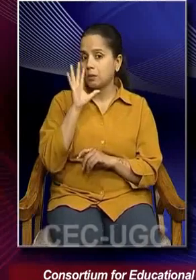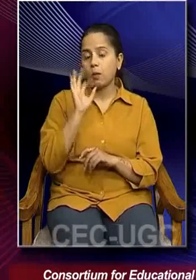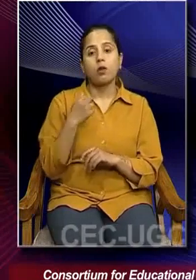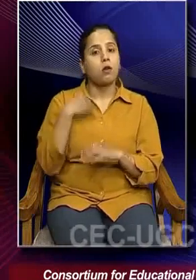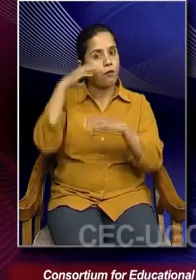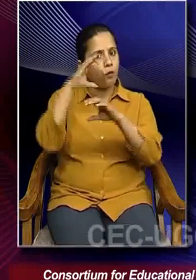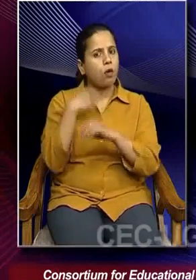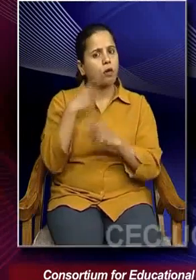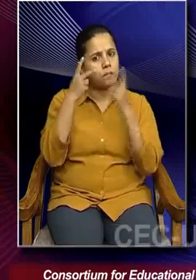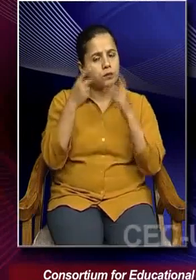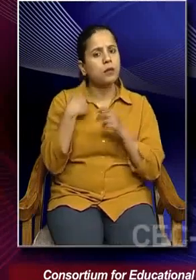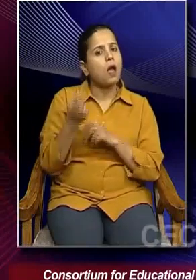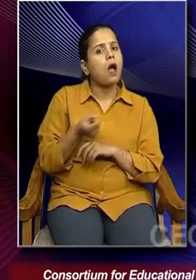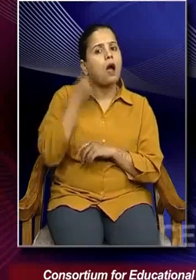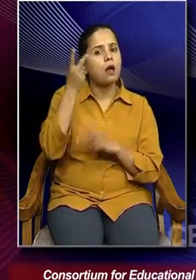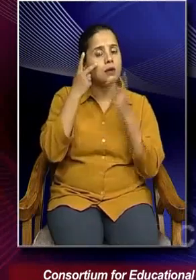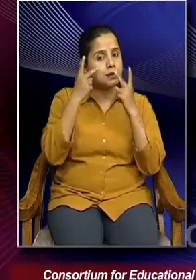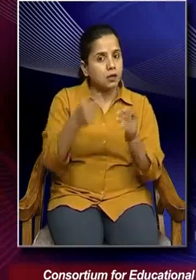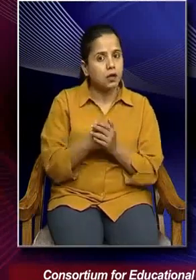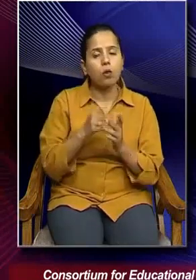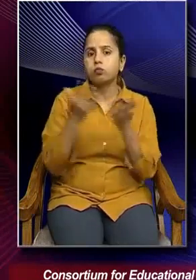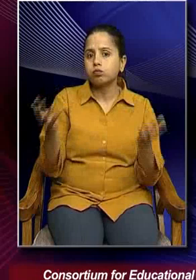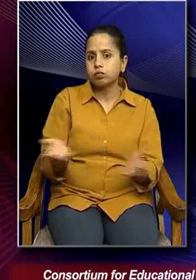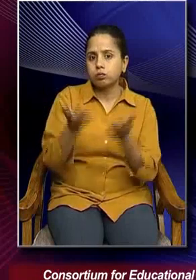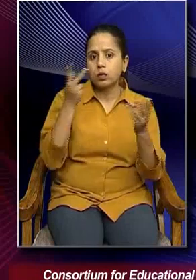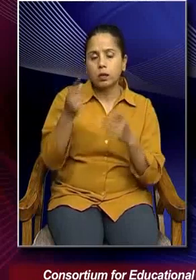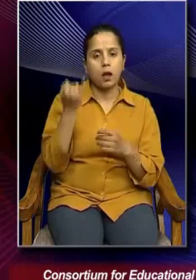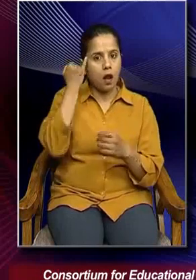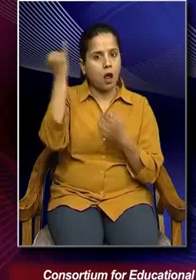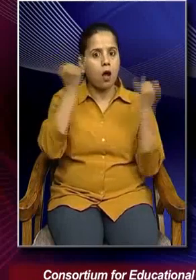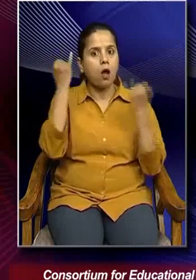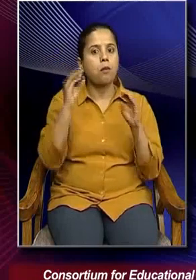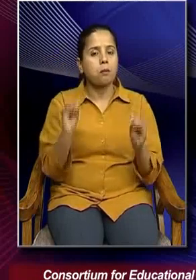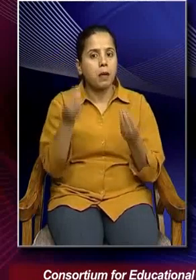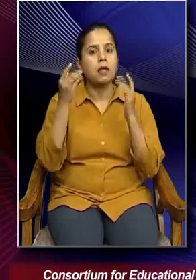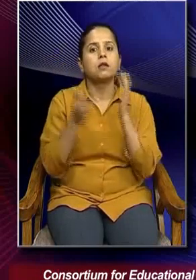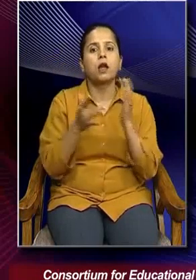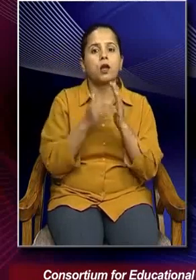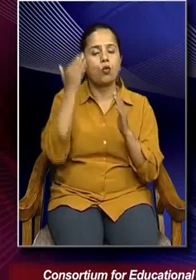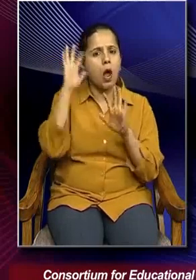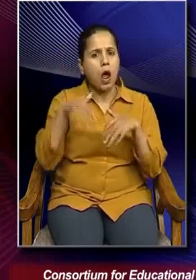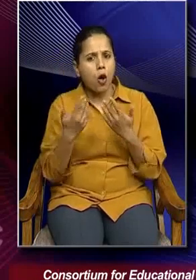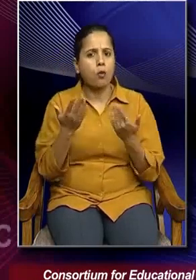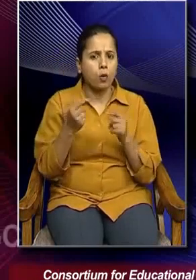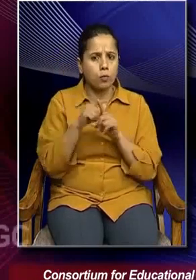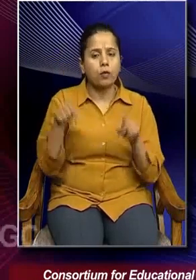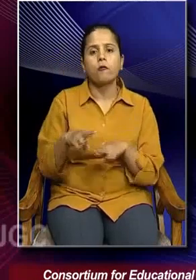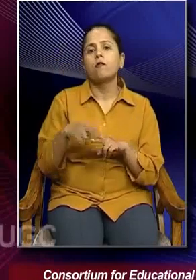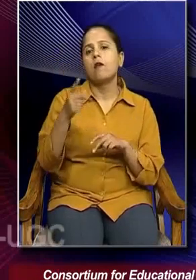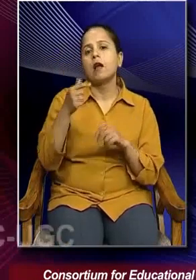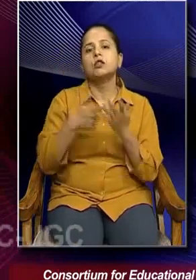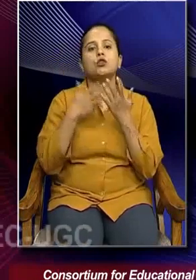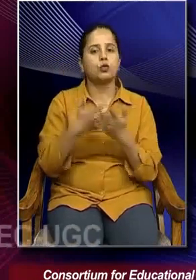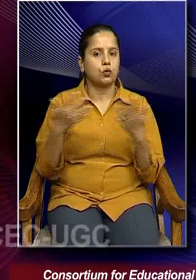focus on understanding and encouraging creativity, technological know-how, and financial